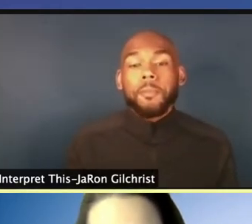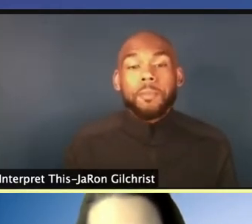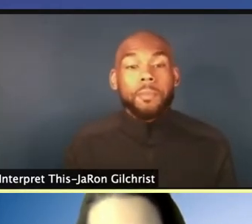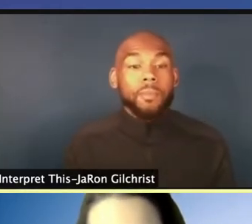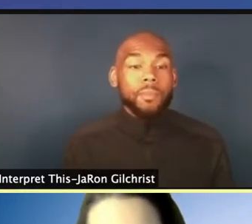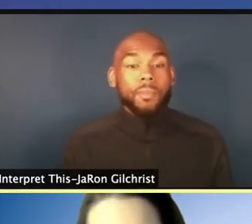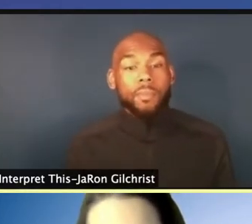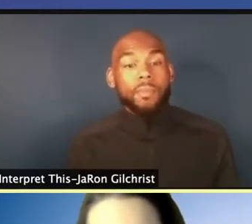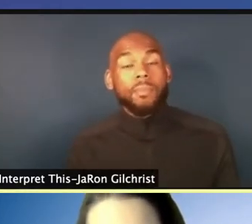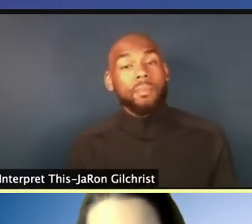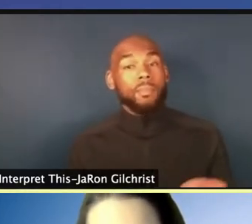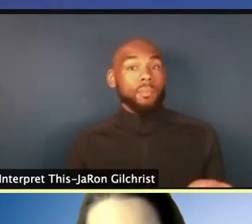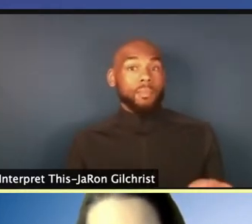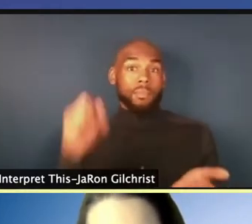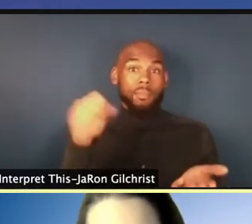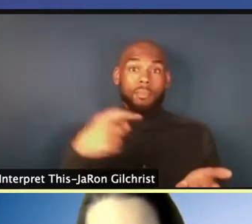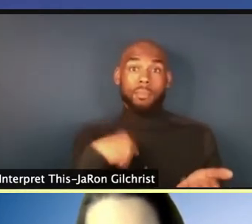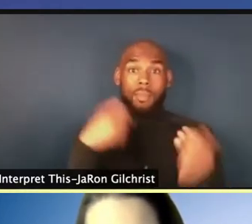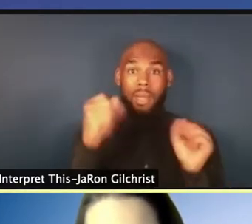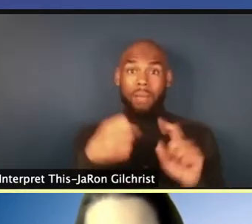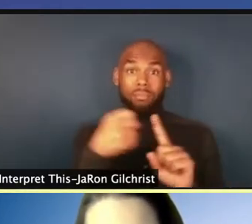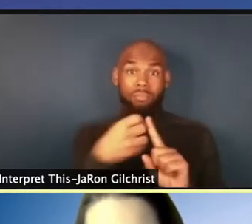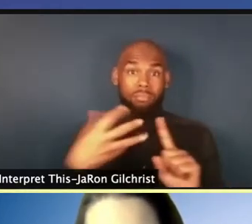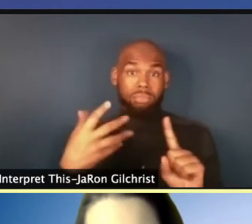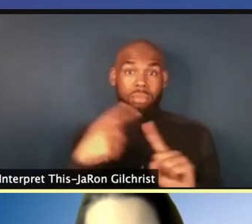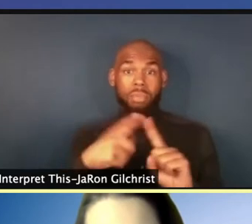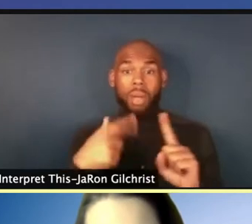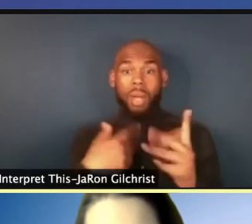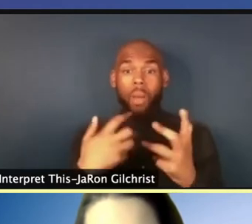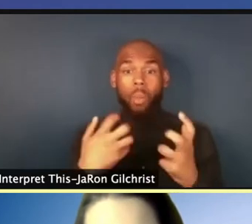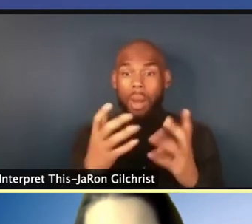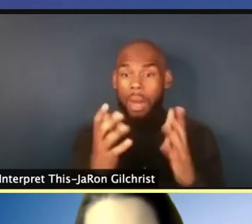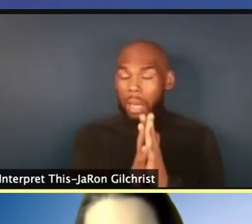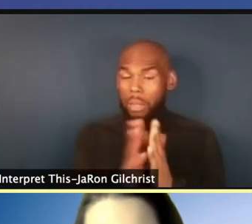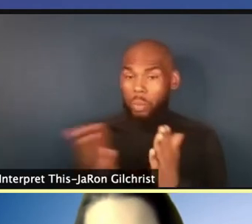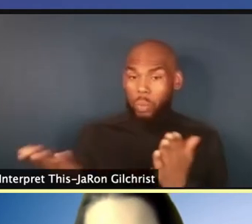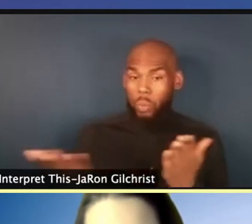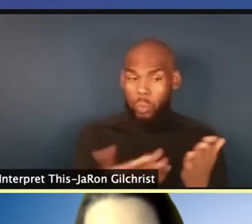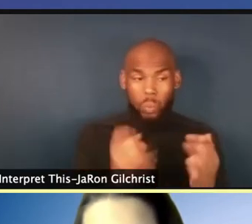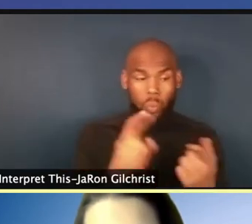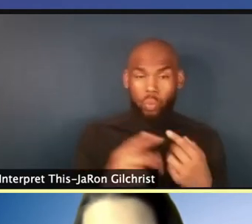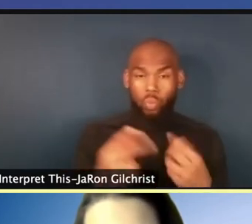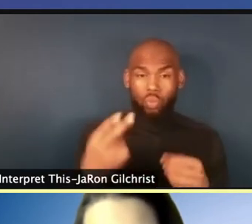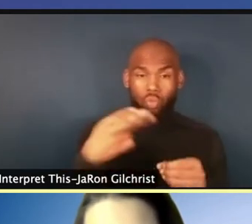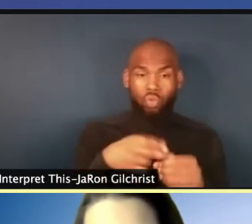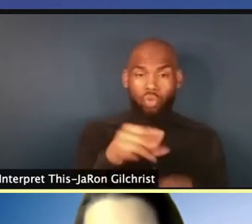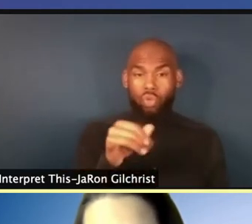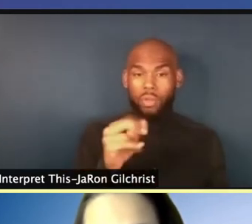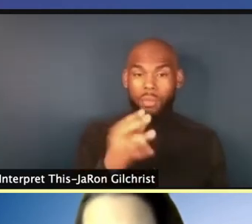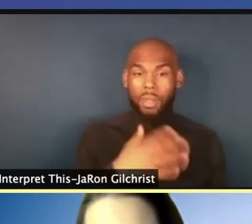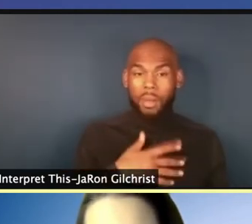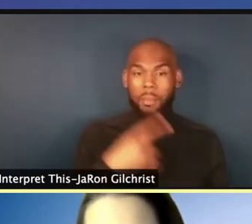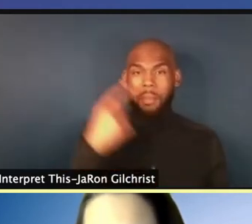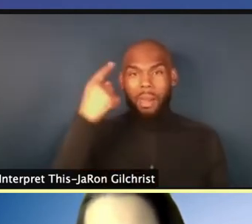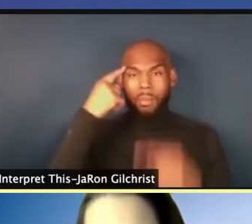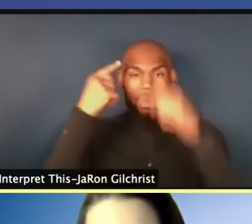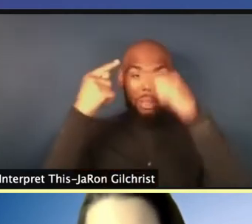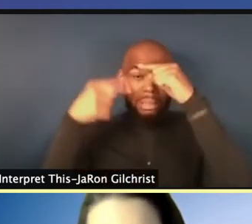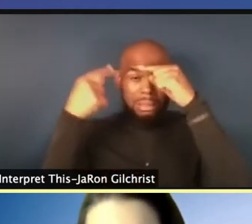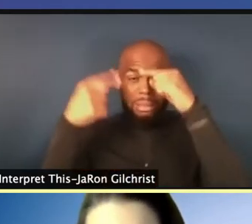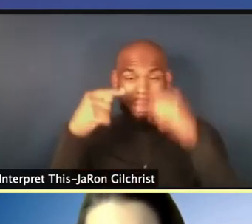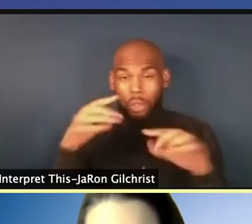Yes, I definitely can talk about this, but I wanna ask anyone to jump in because my brain is doing weird things, so I can't remember what